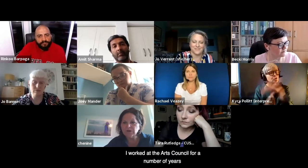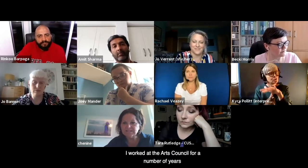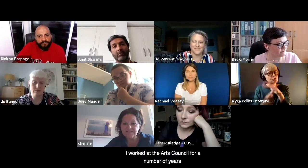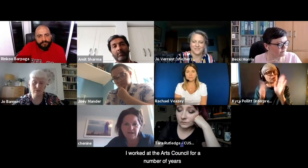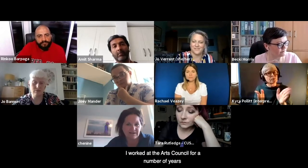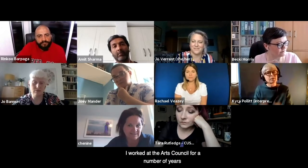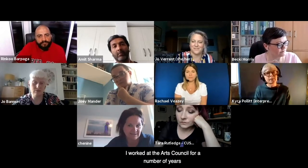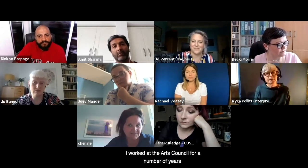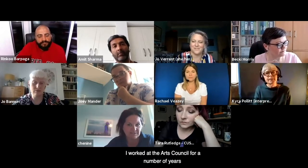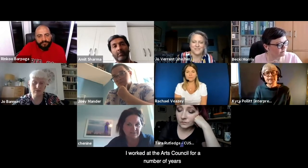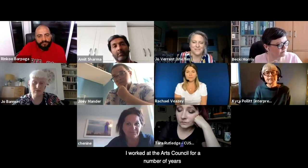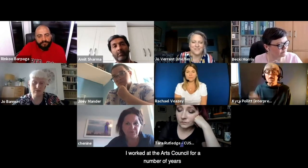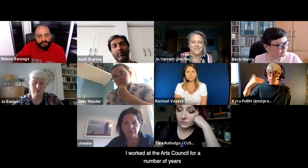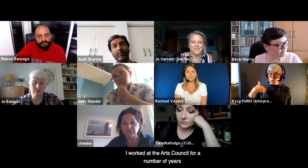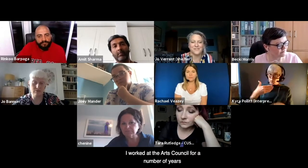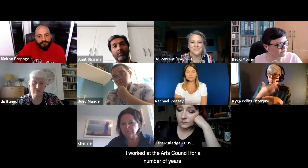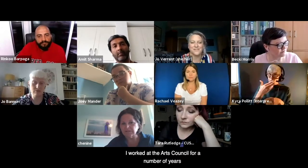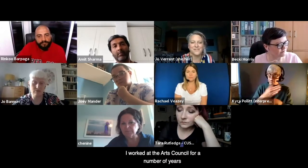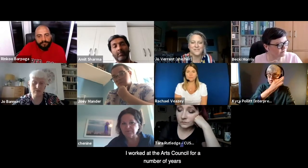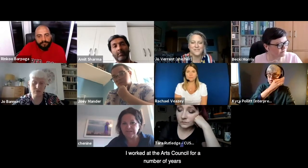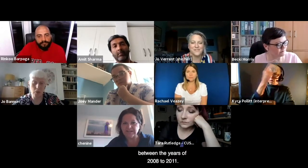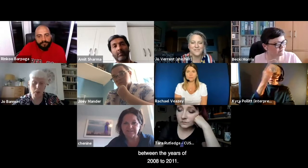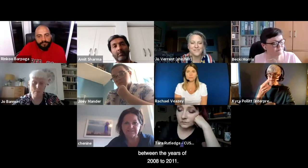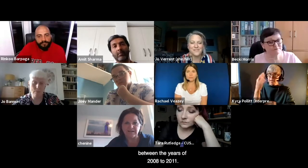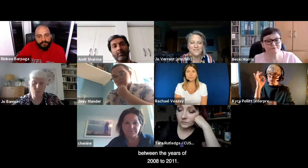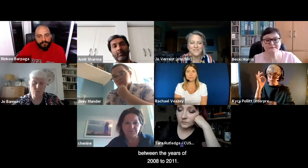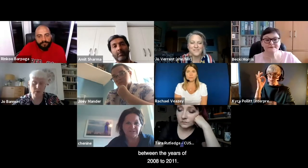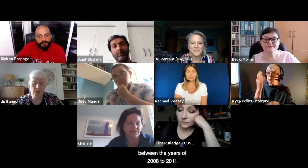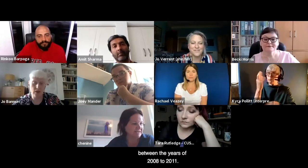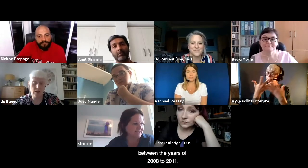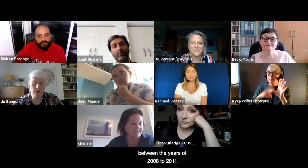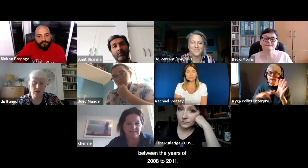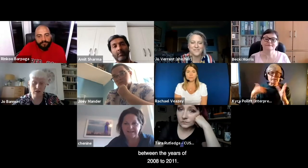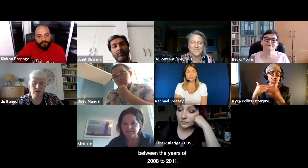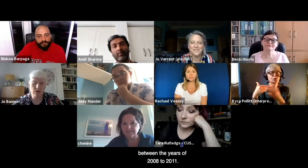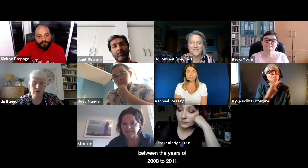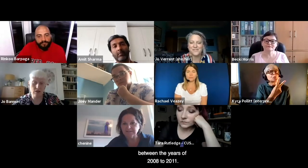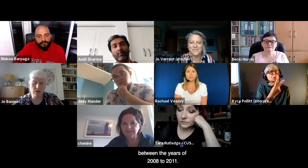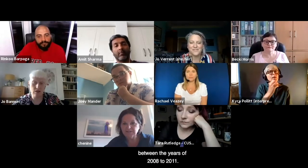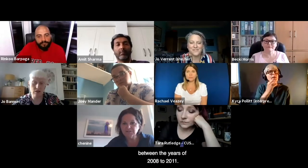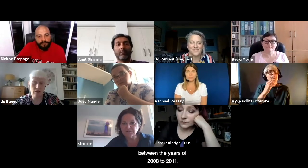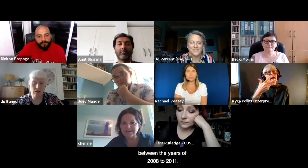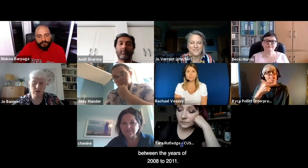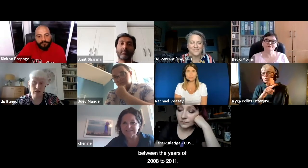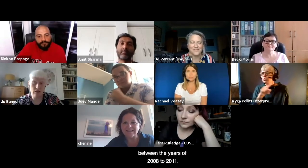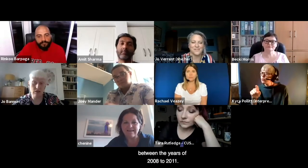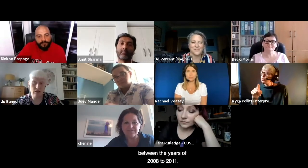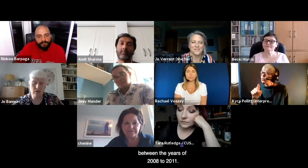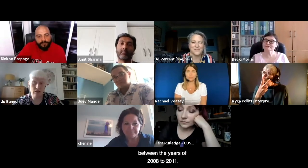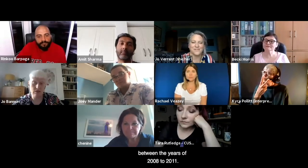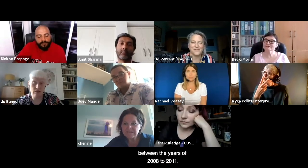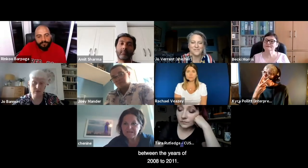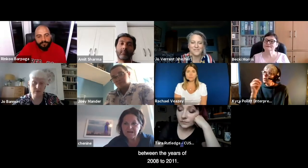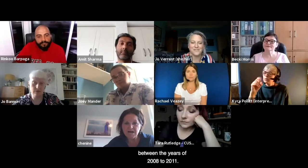I worked at the Arts Council for a number of years between 2008 to